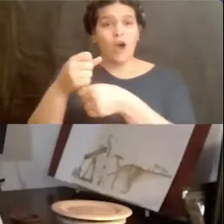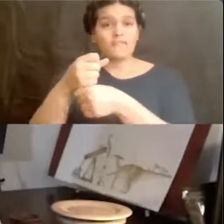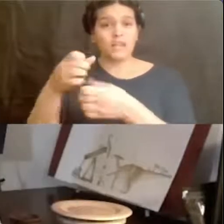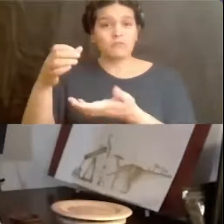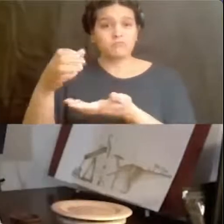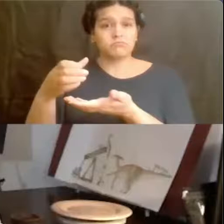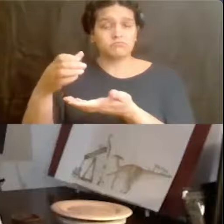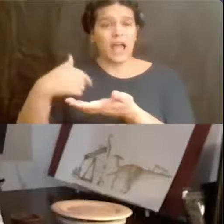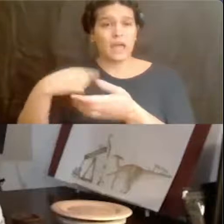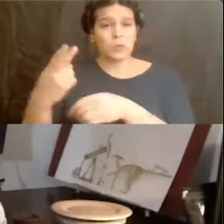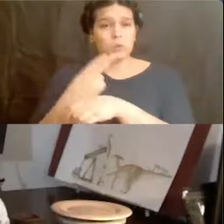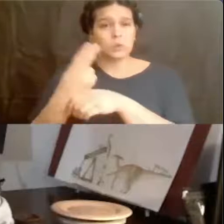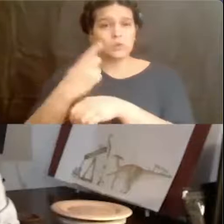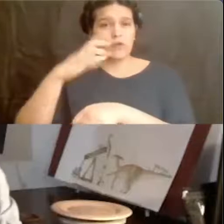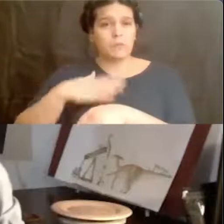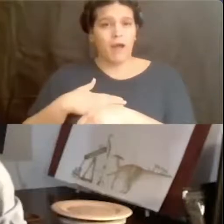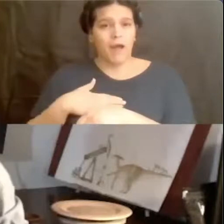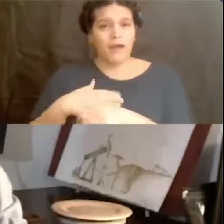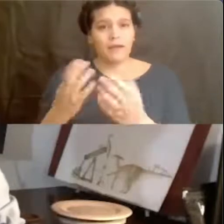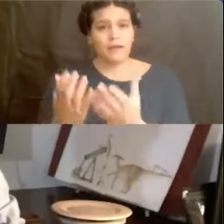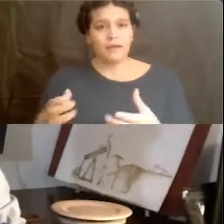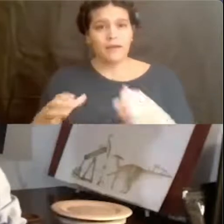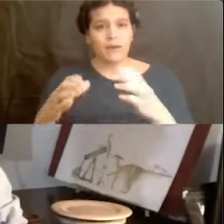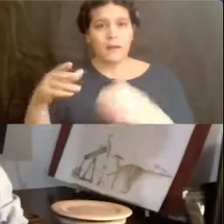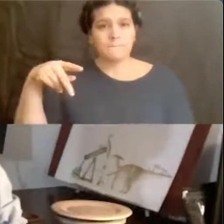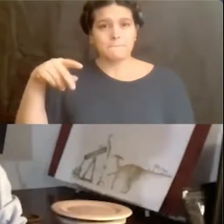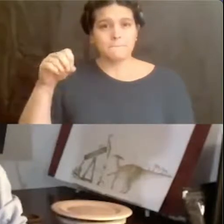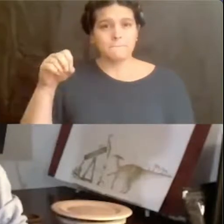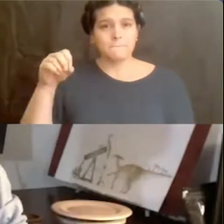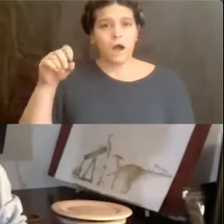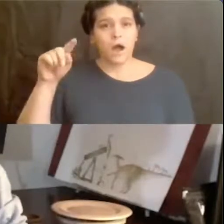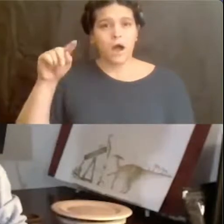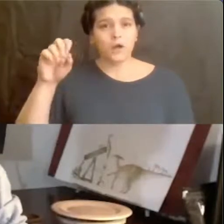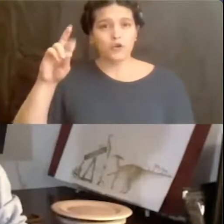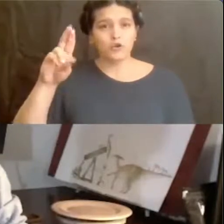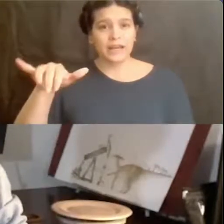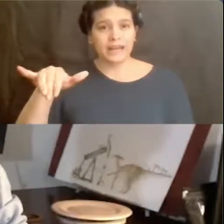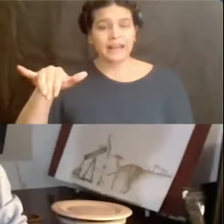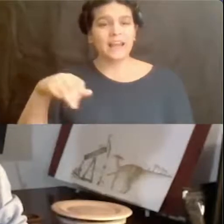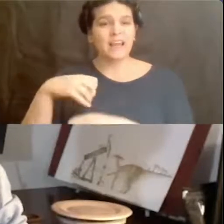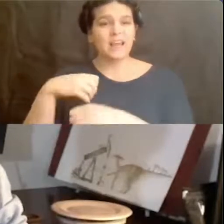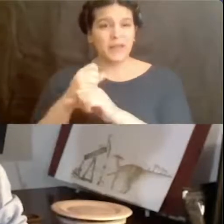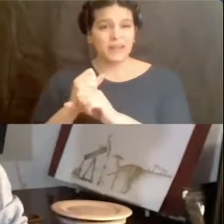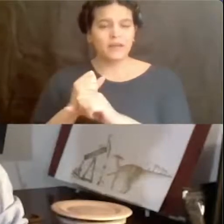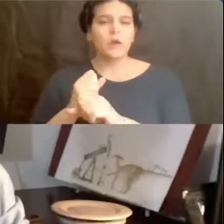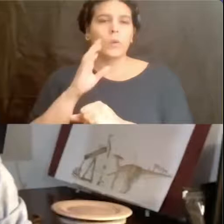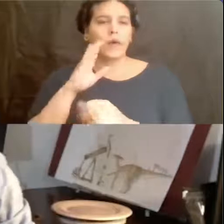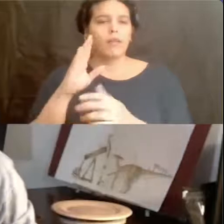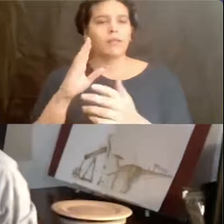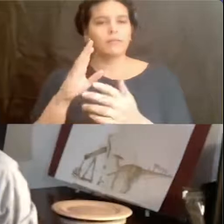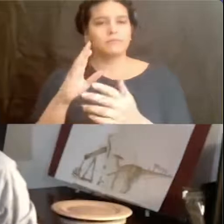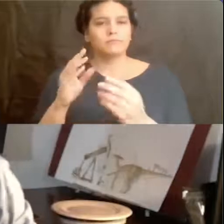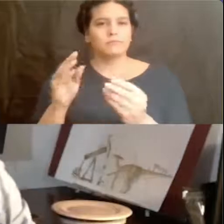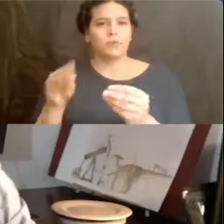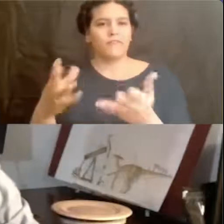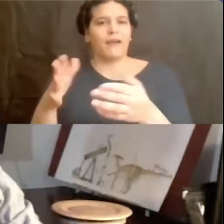kind of provide enough of that bass or something in there.